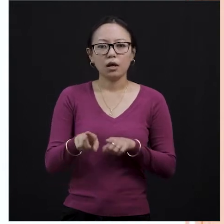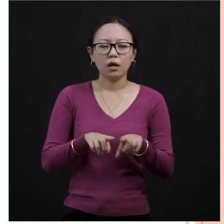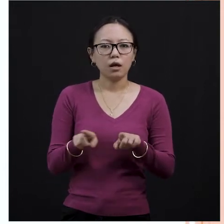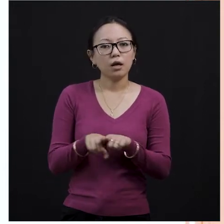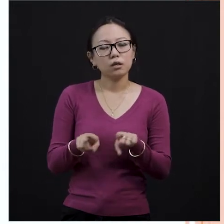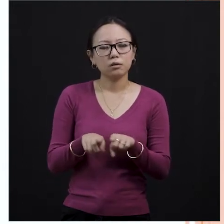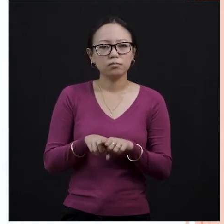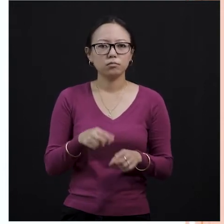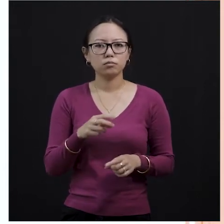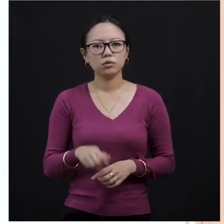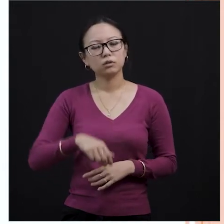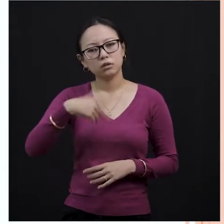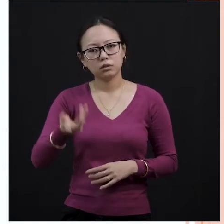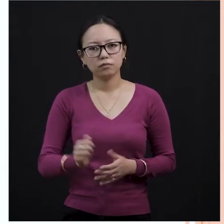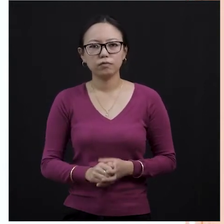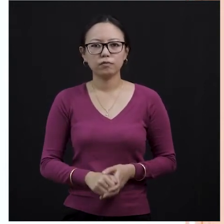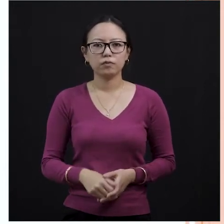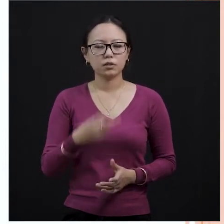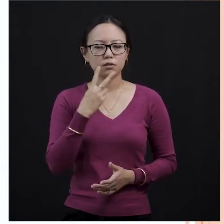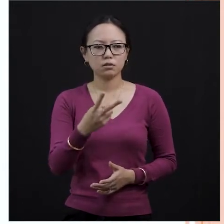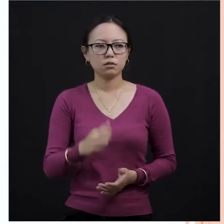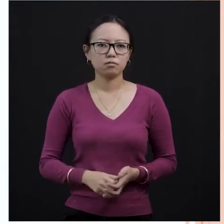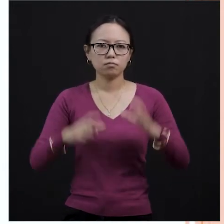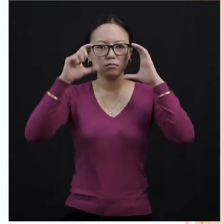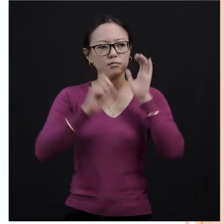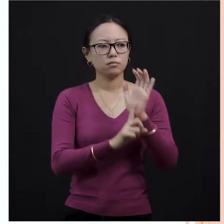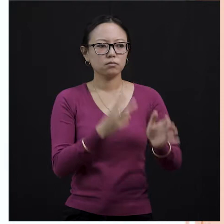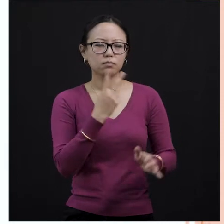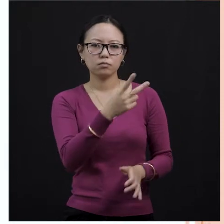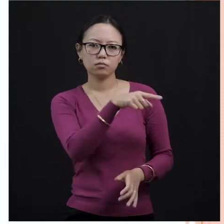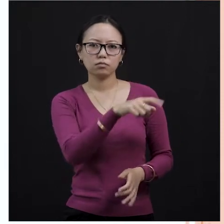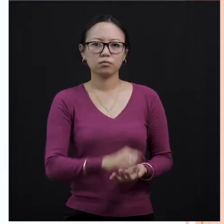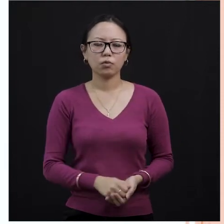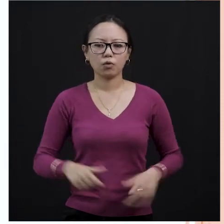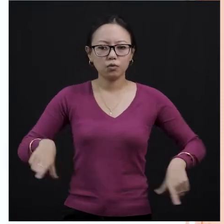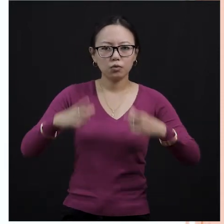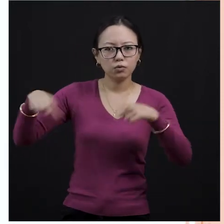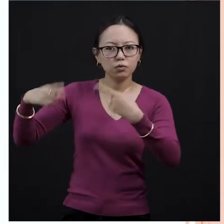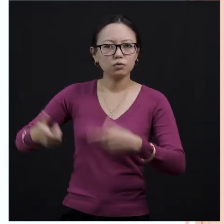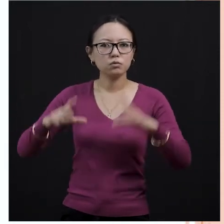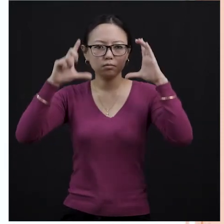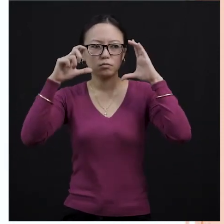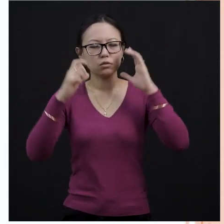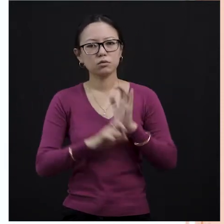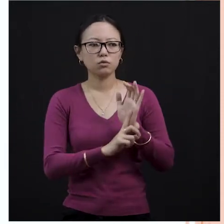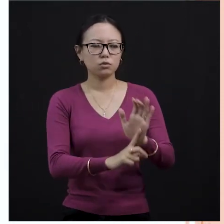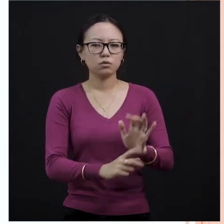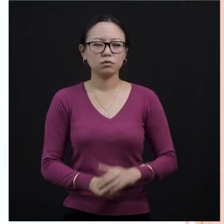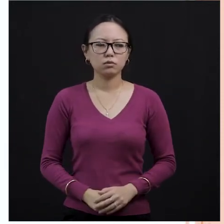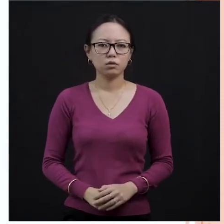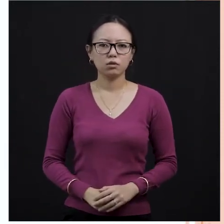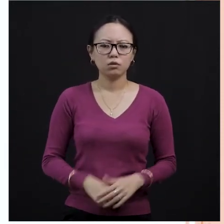Here we have uh, pictures of trees here. So the question here is how